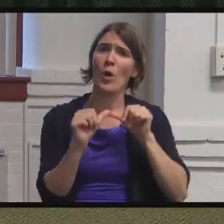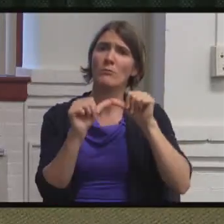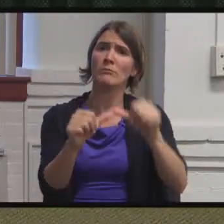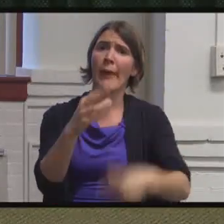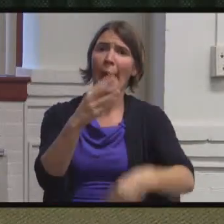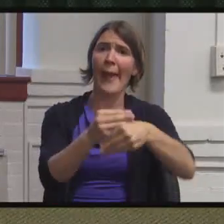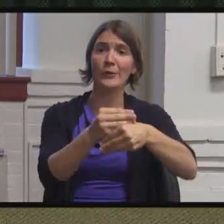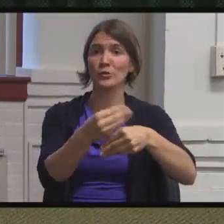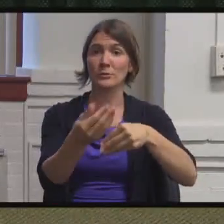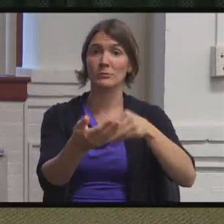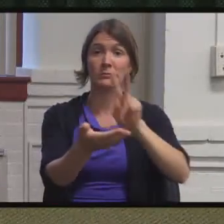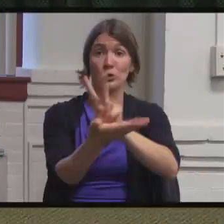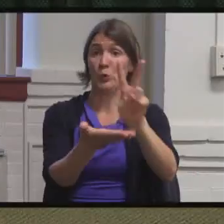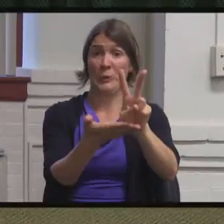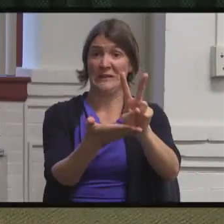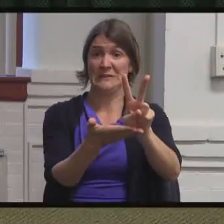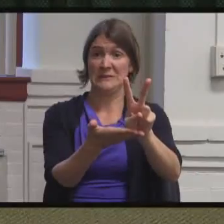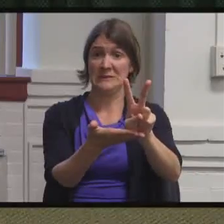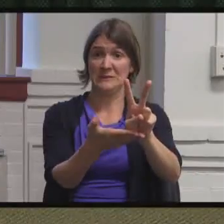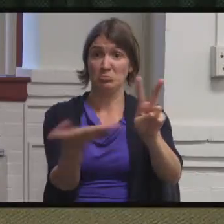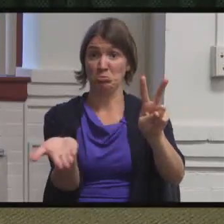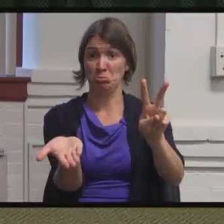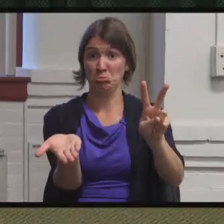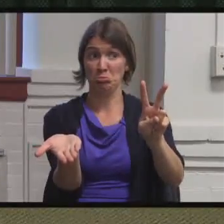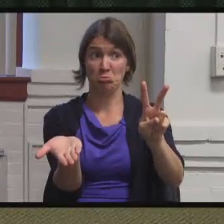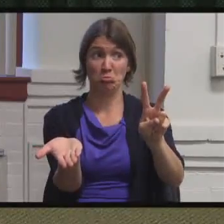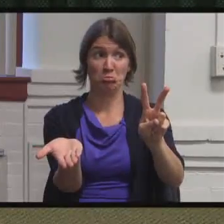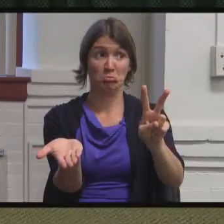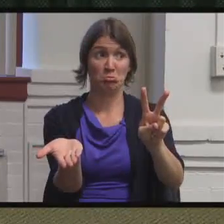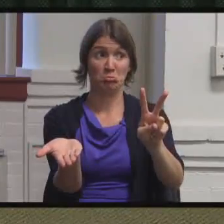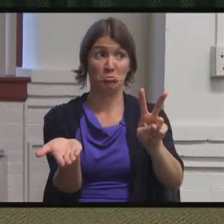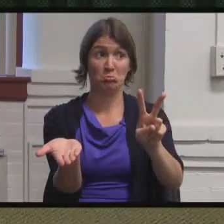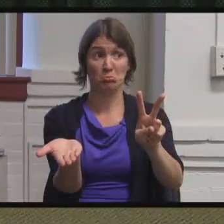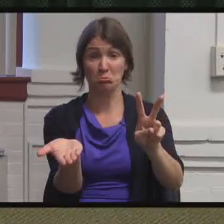extra, 2 weeks?